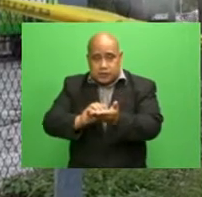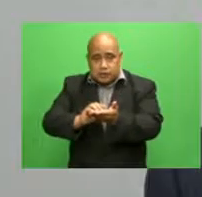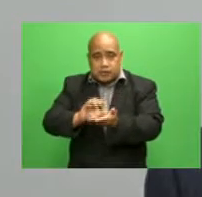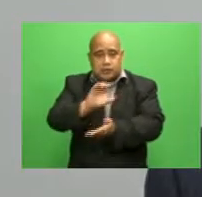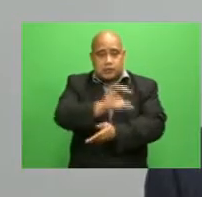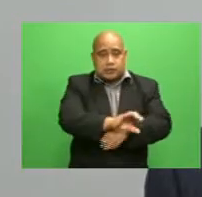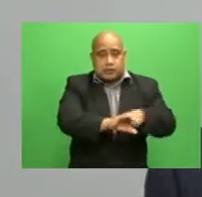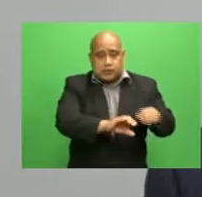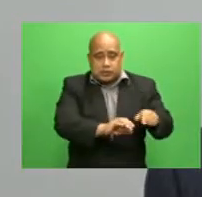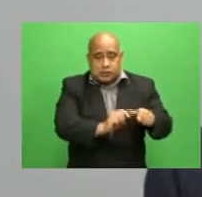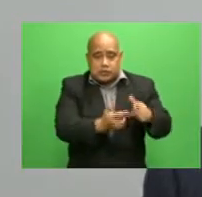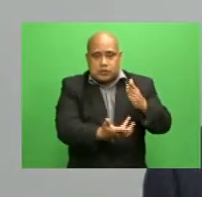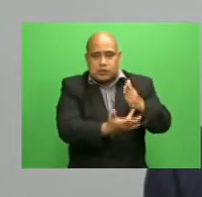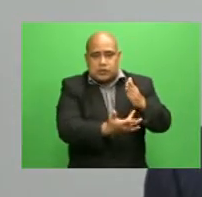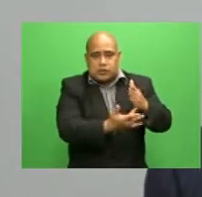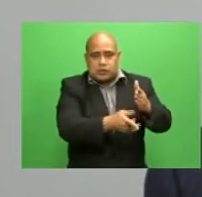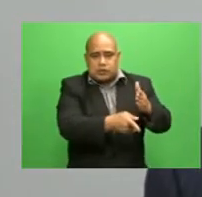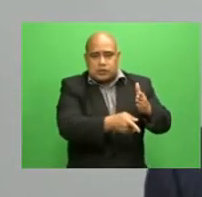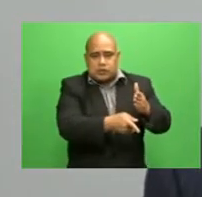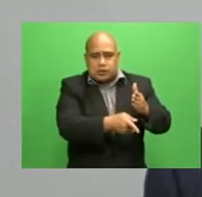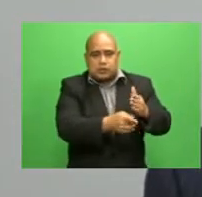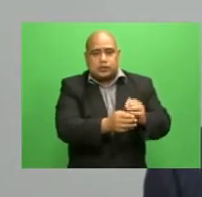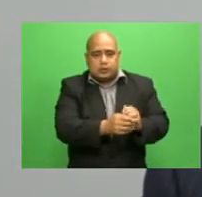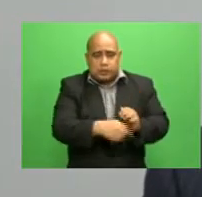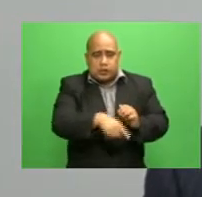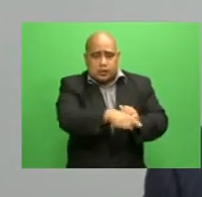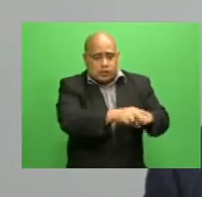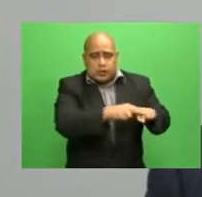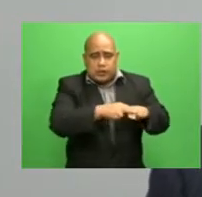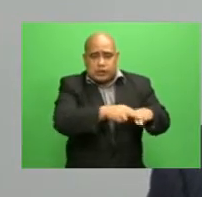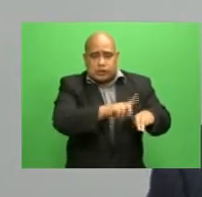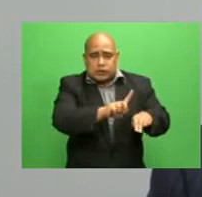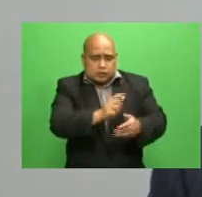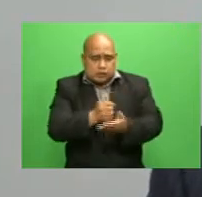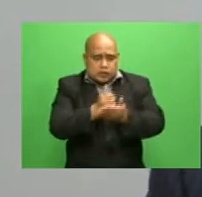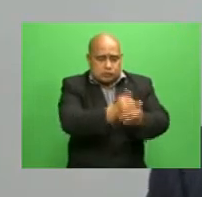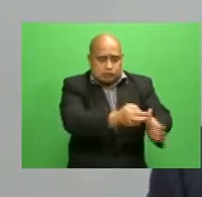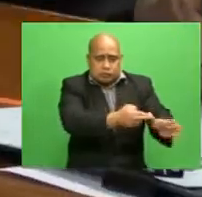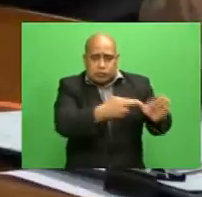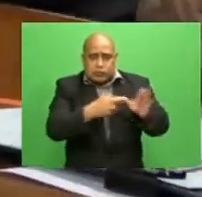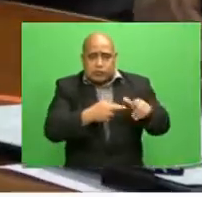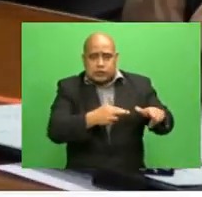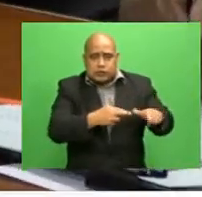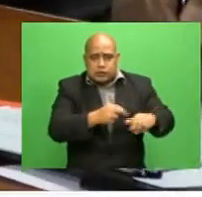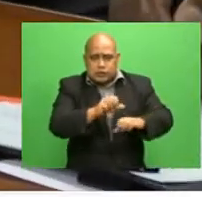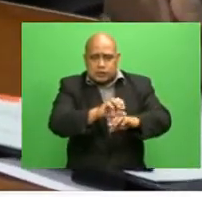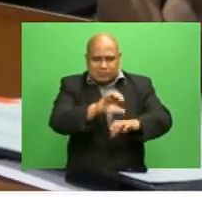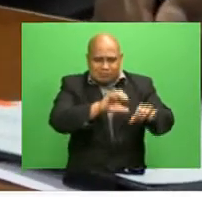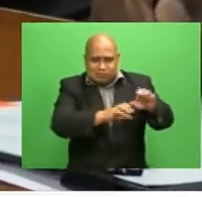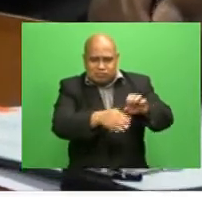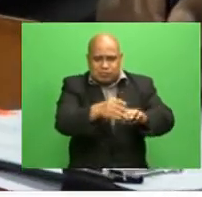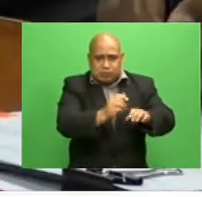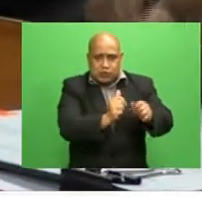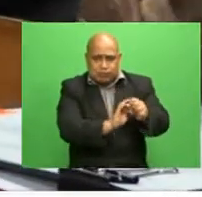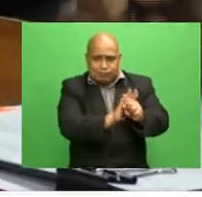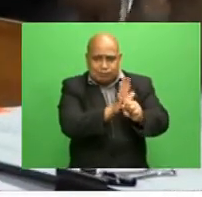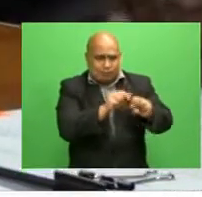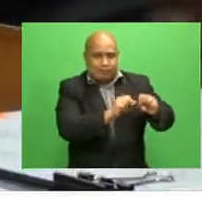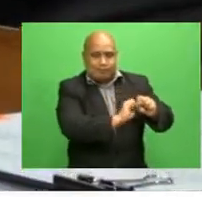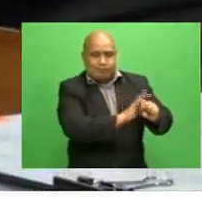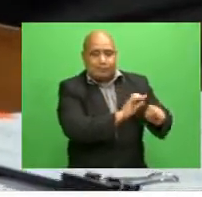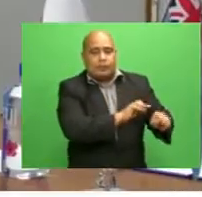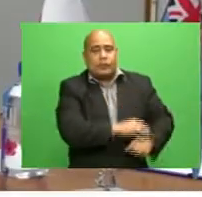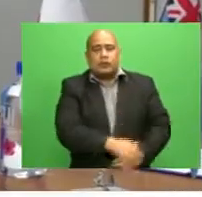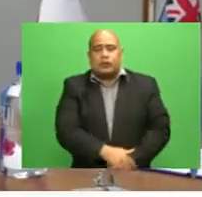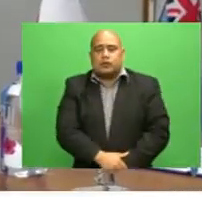support to further boost Fiji's response capacity for COVID-19. The Japanese government have been assisting Fiji